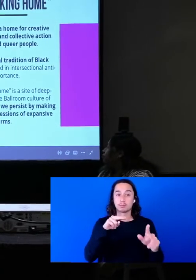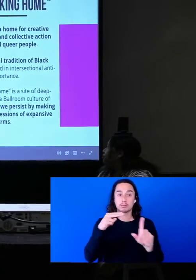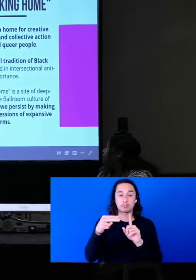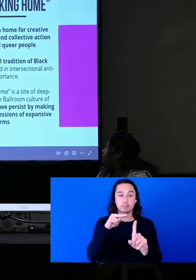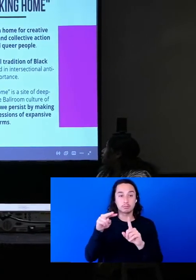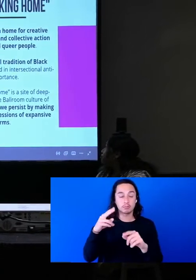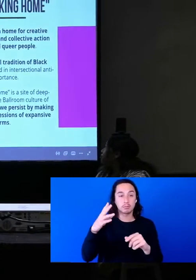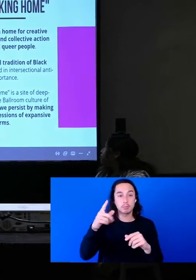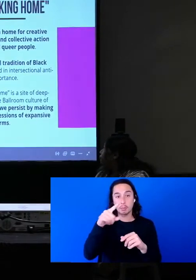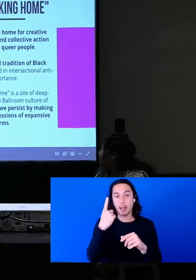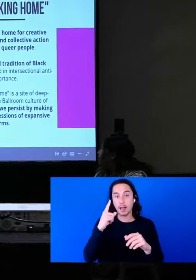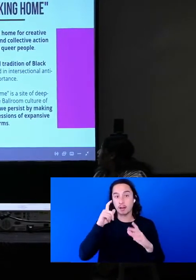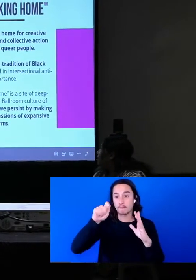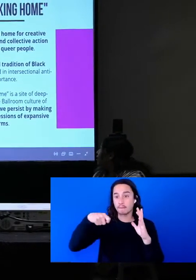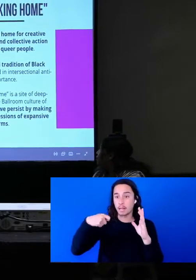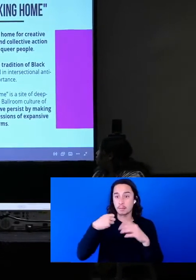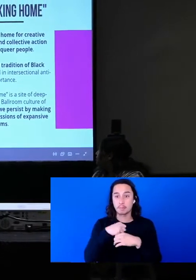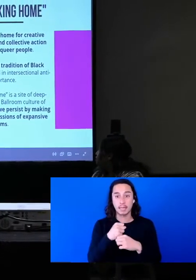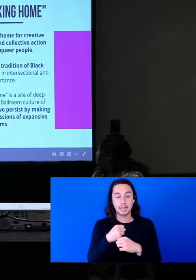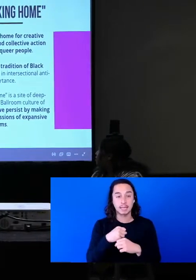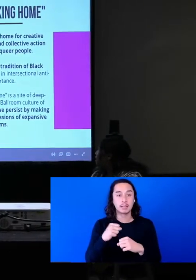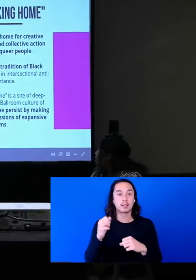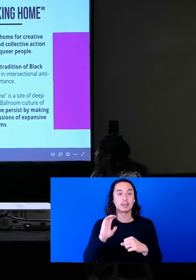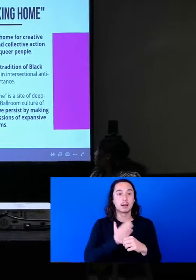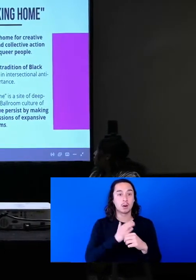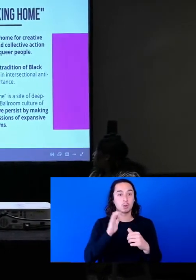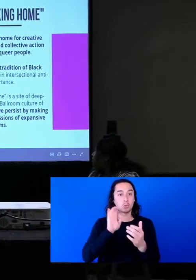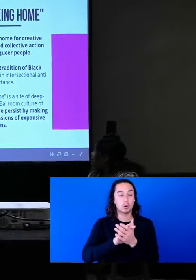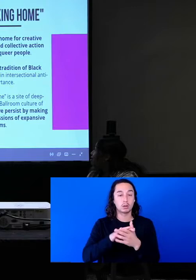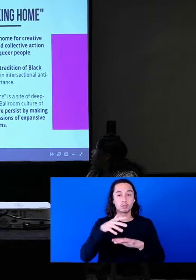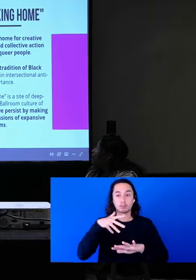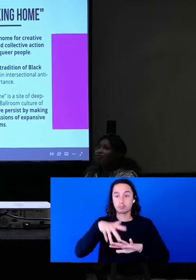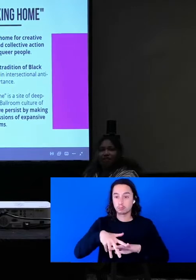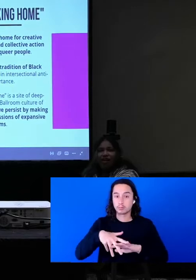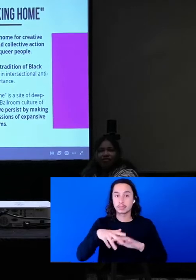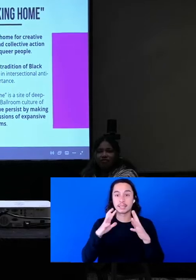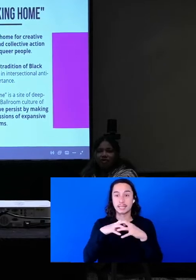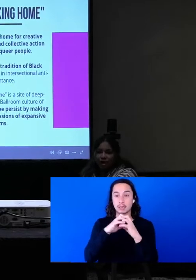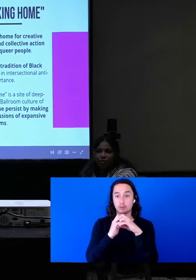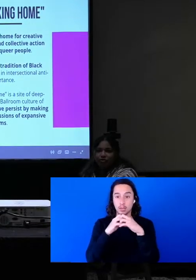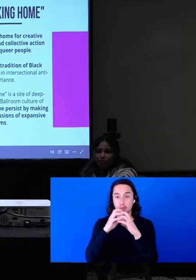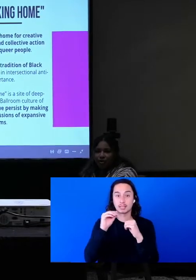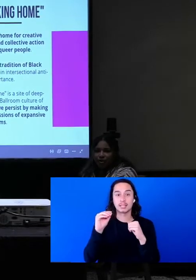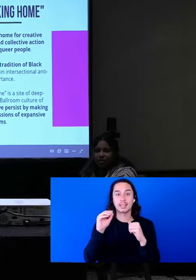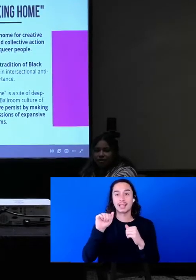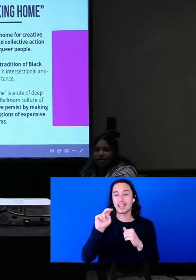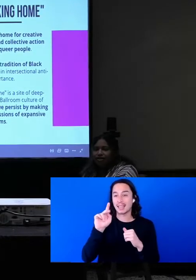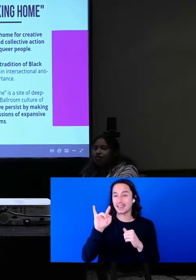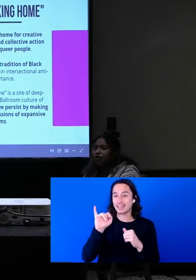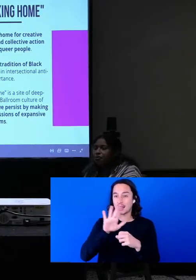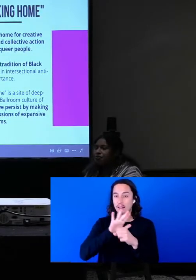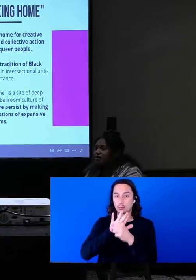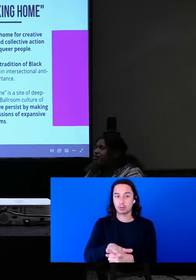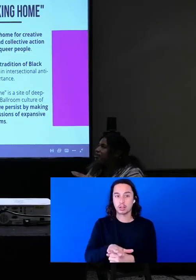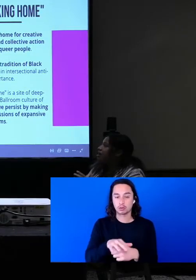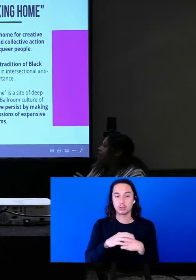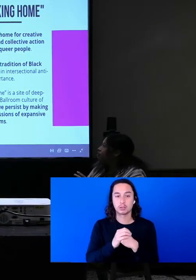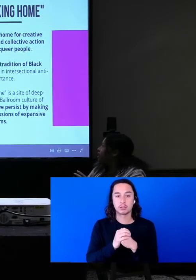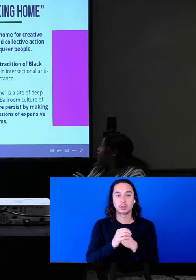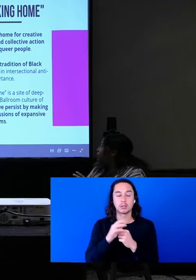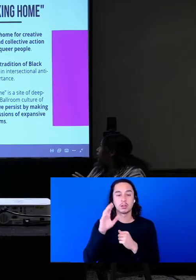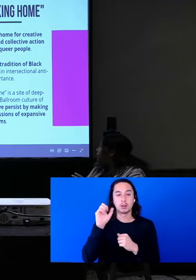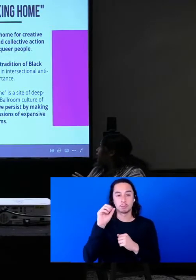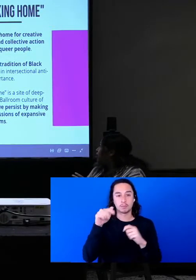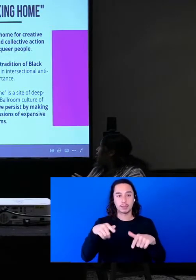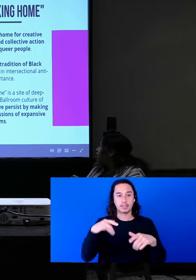believe that the work we do is rooted in intersectional and anti-oppression, and that that's of the utmost importance. And so this idea